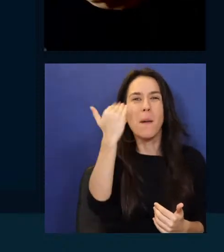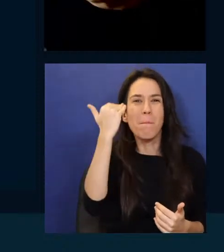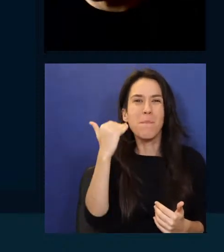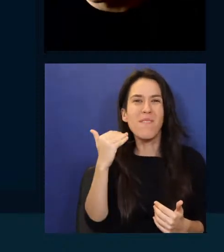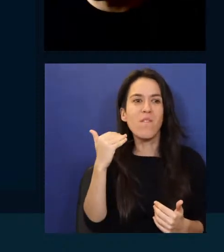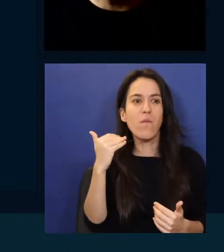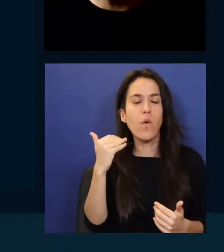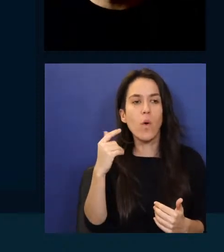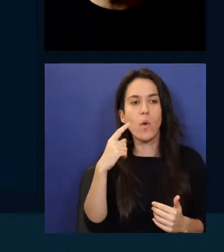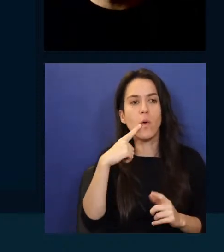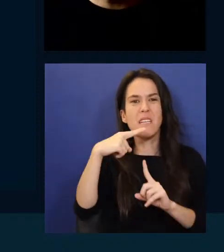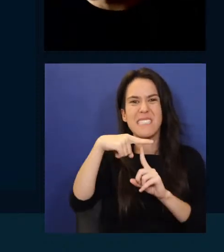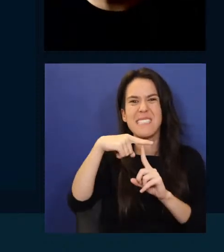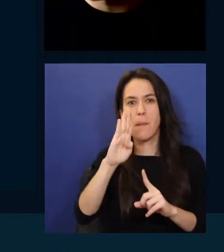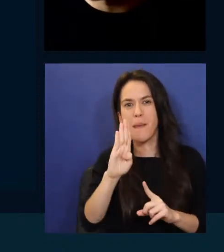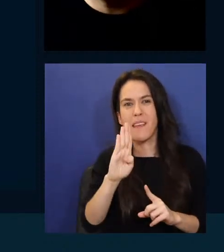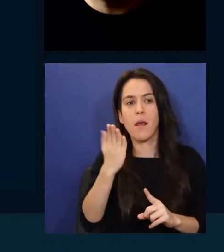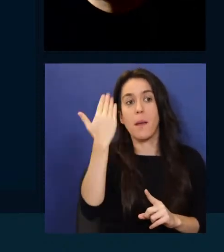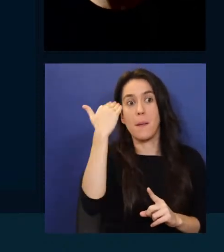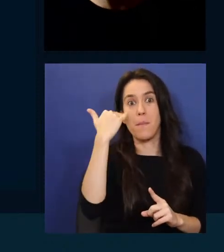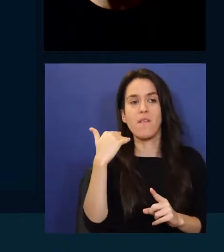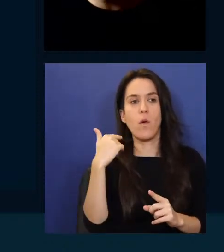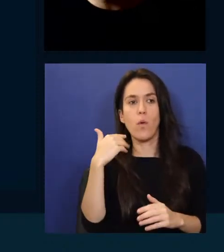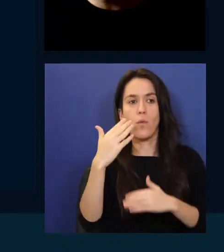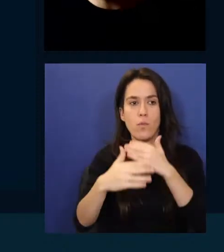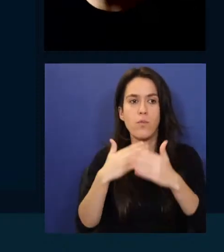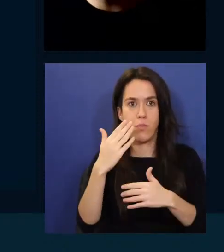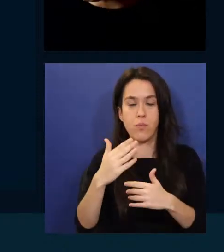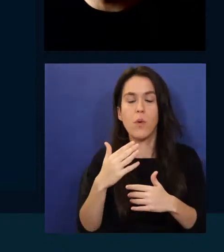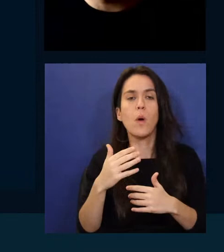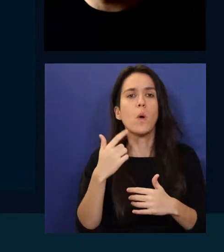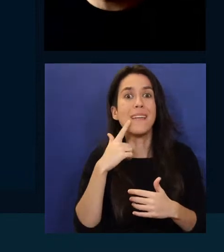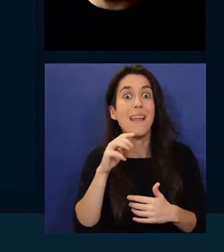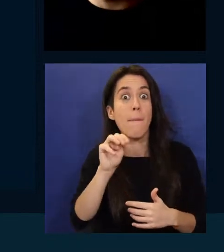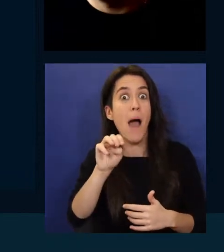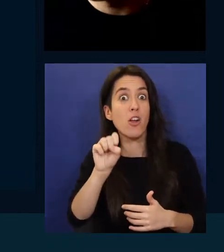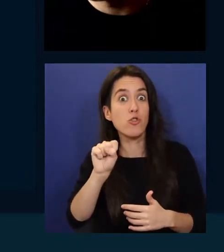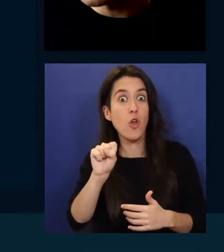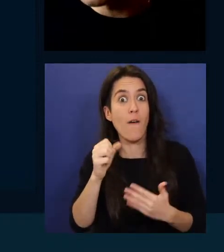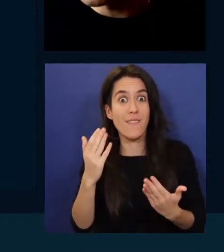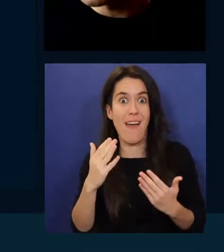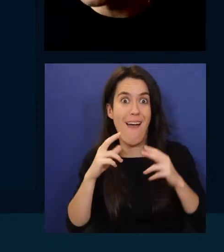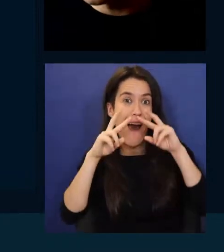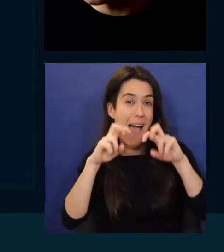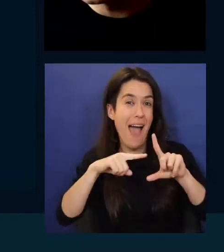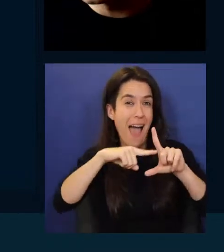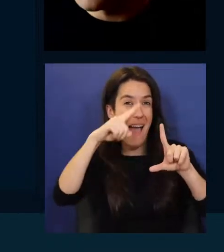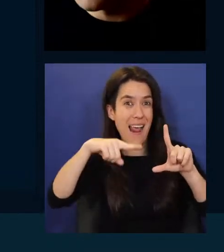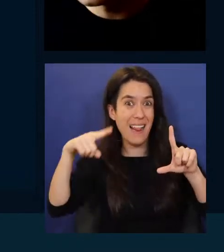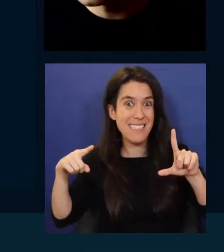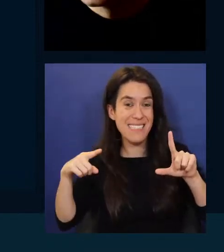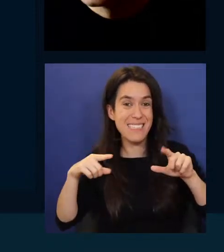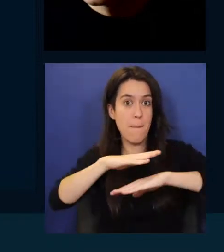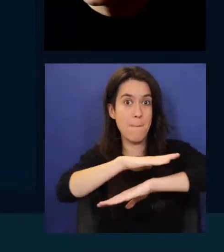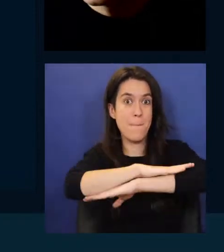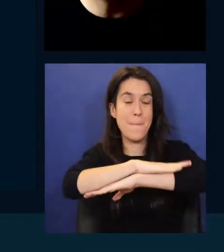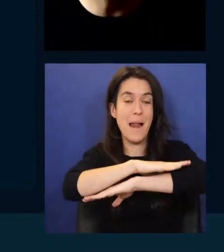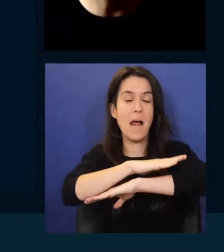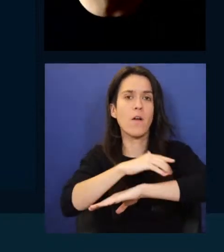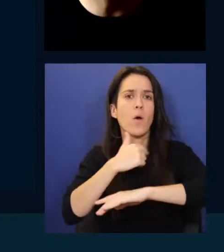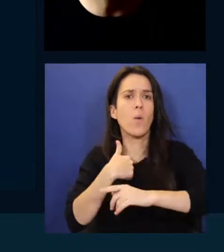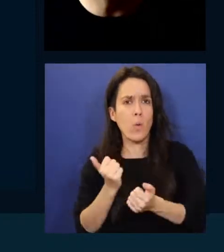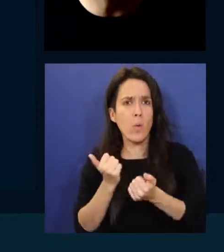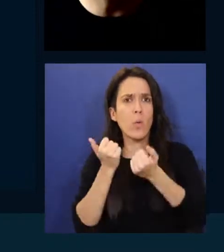Now, just to give you some perspective, Microsoft's own analytics platform, that's one of the things that my team supports, is upwards of 10 exabytes